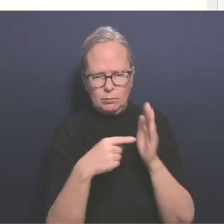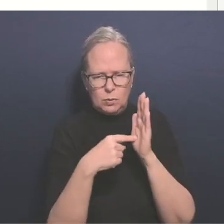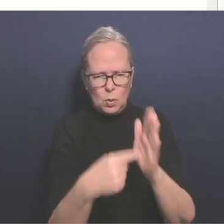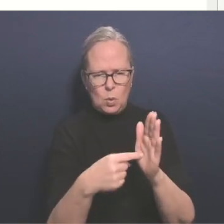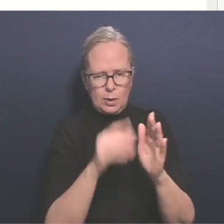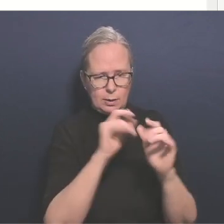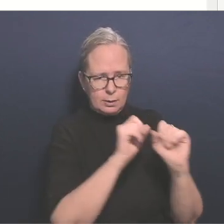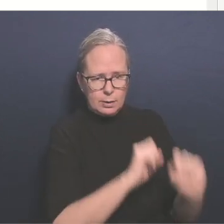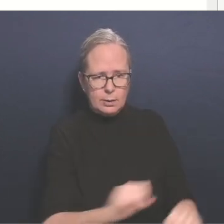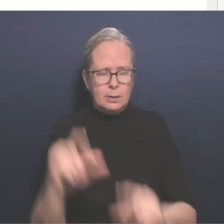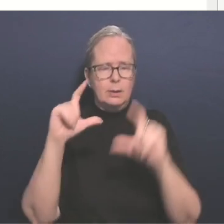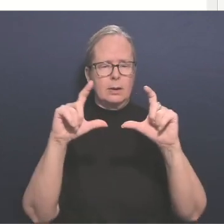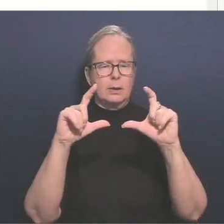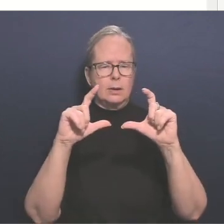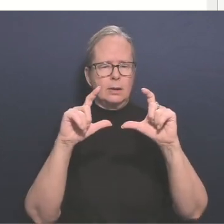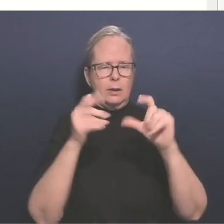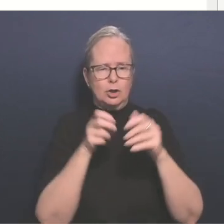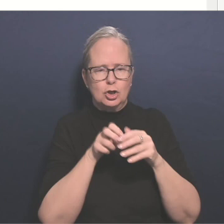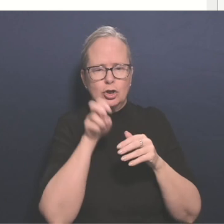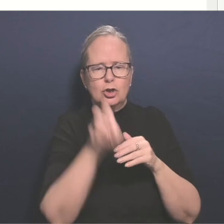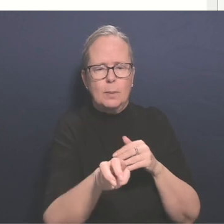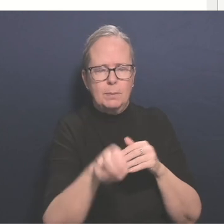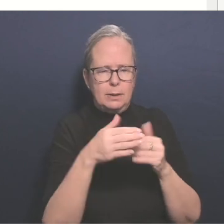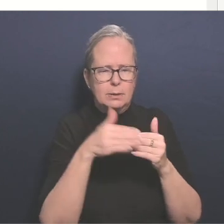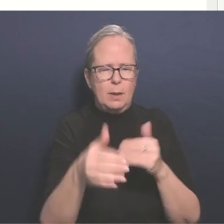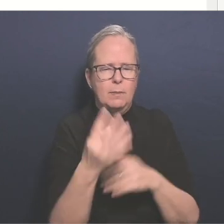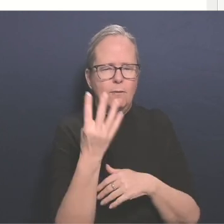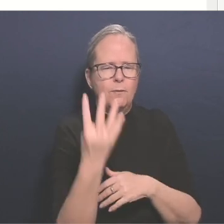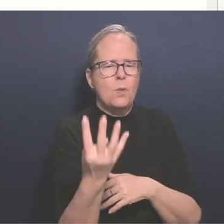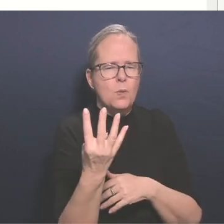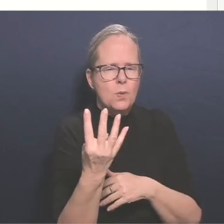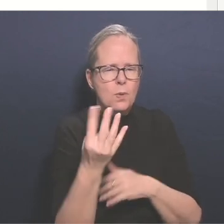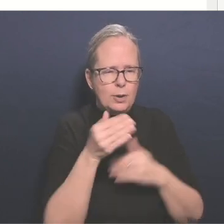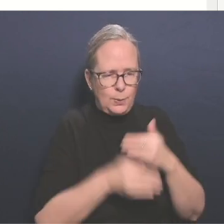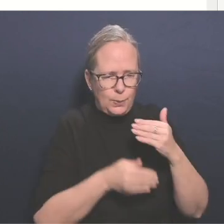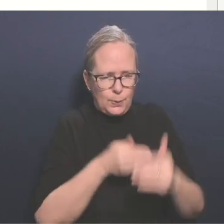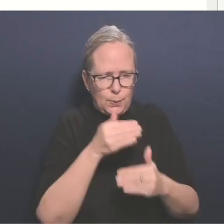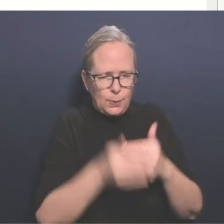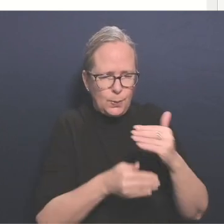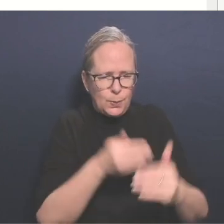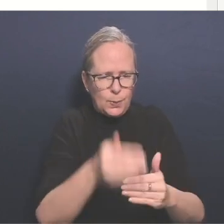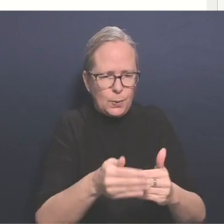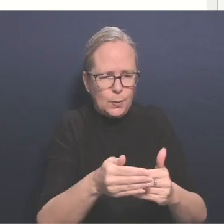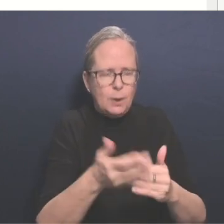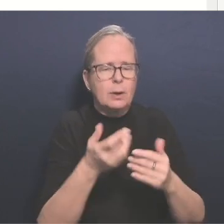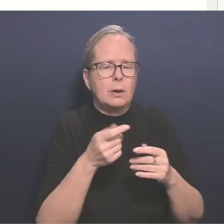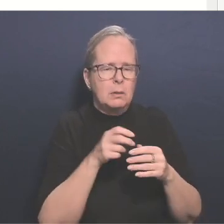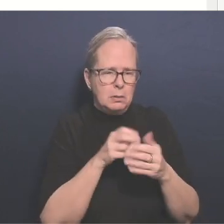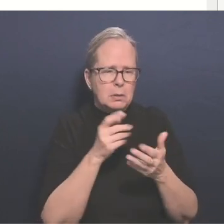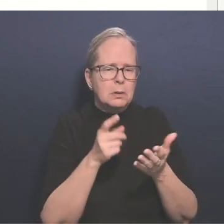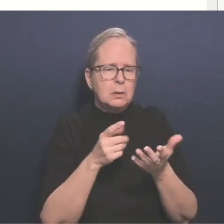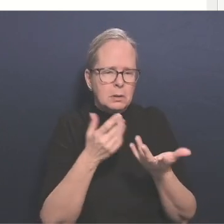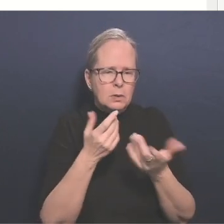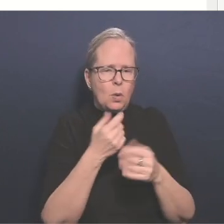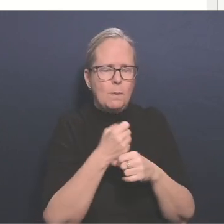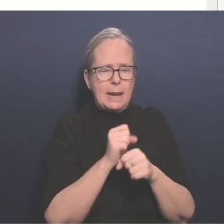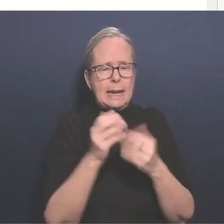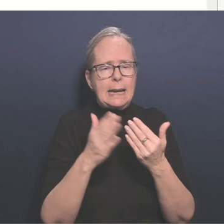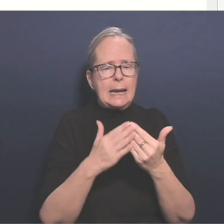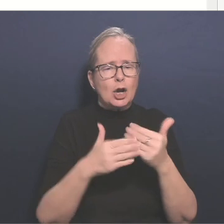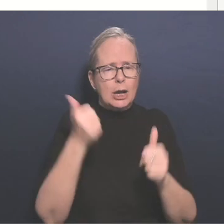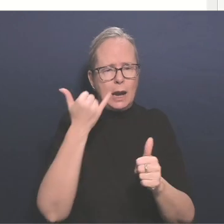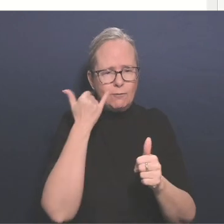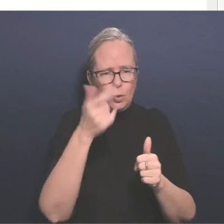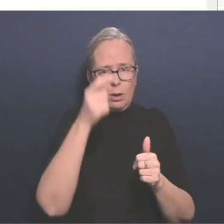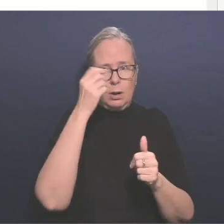that a lot of people weren't really sure what to do after they apply, what to expect. Like, should I be contacting the government to find out what's happening? You know,